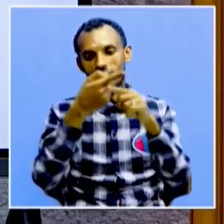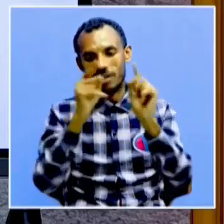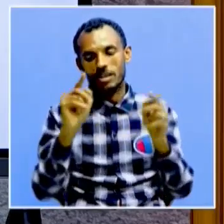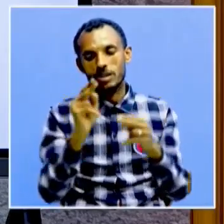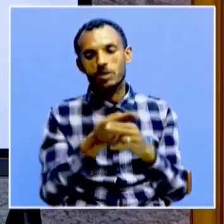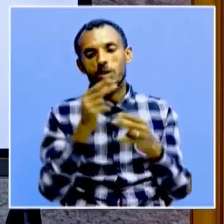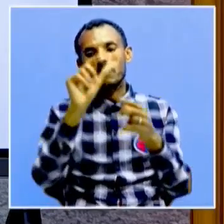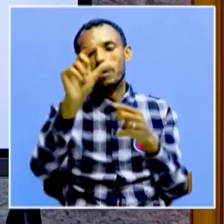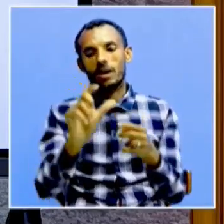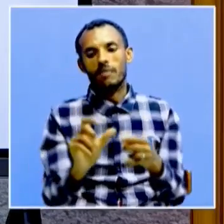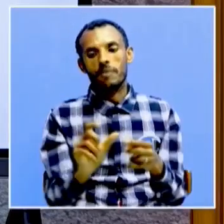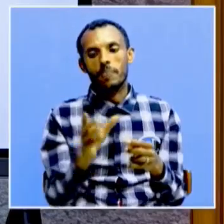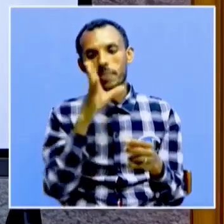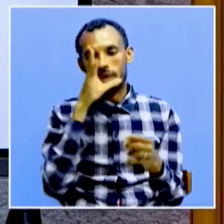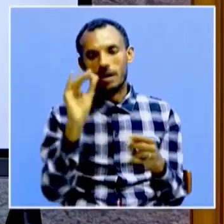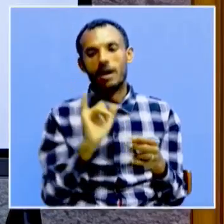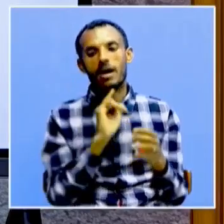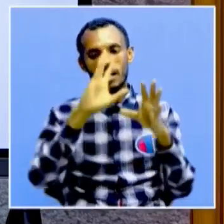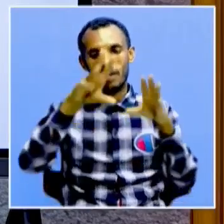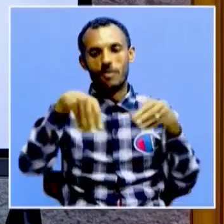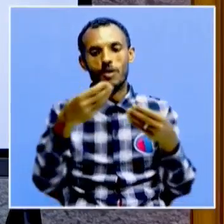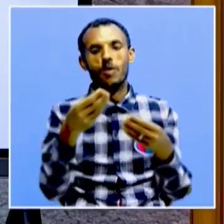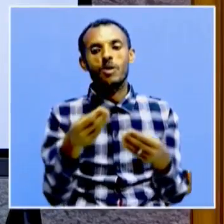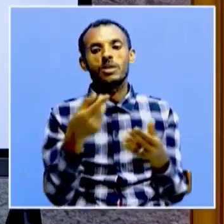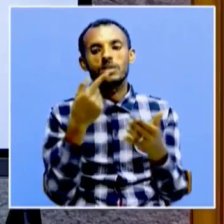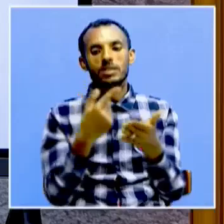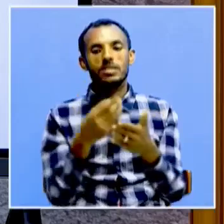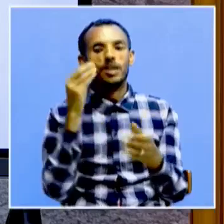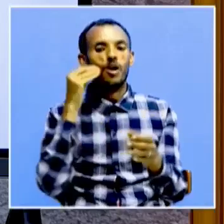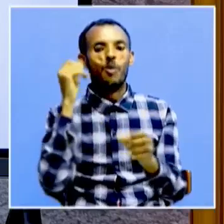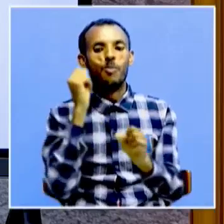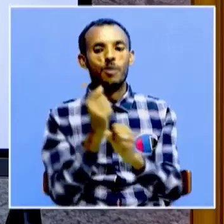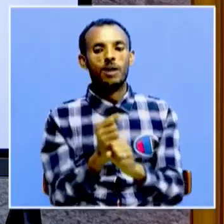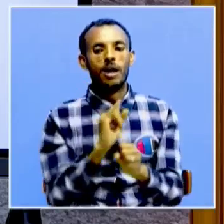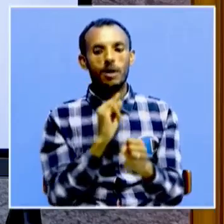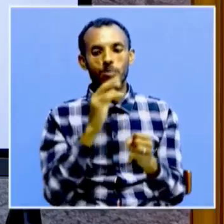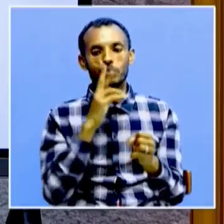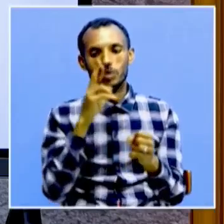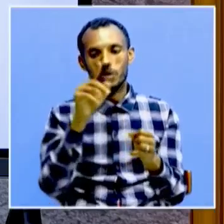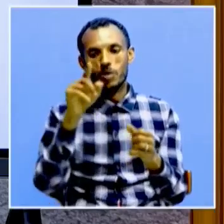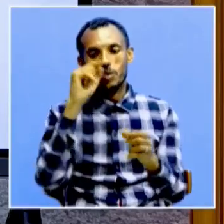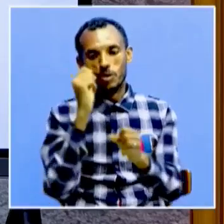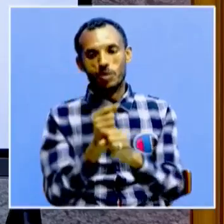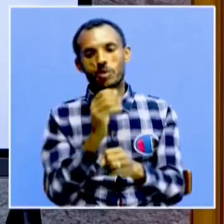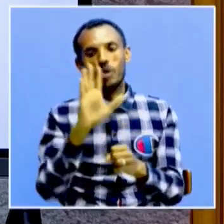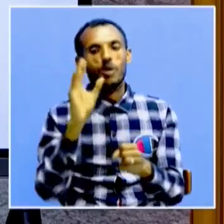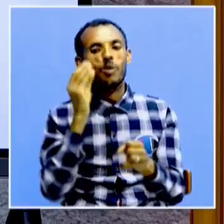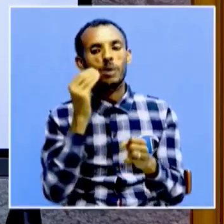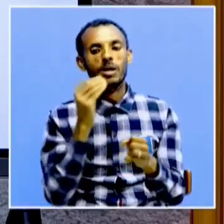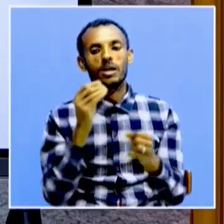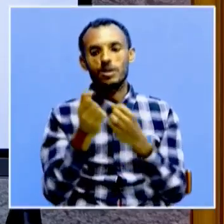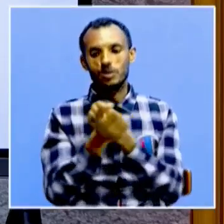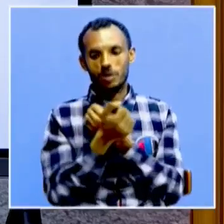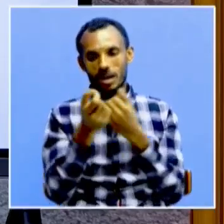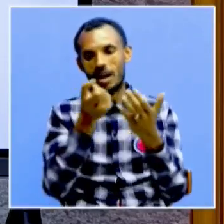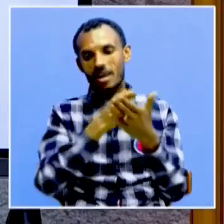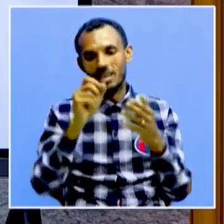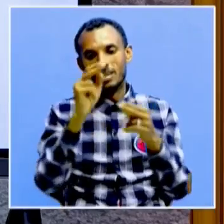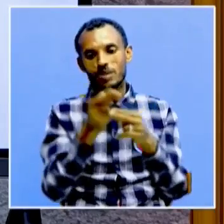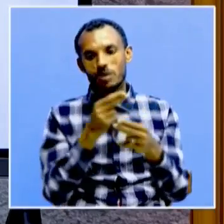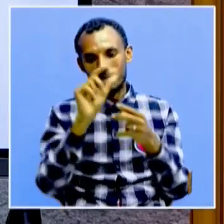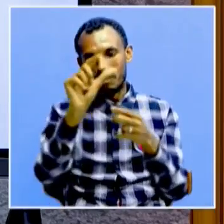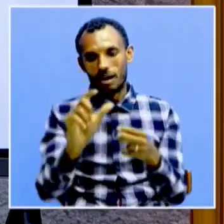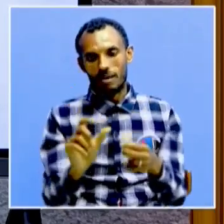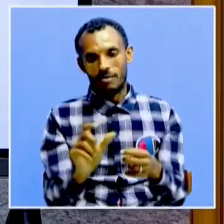short paragraphs, and I gave you this as a homework. I'm sure you do that and you enjoy writing short paragraphs,